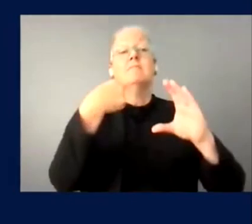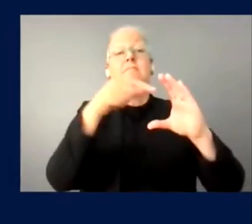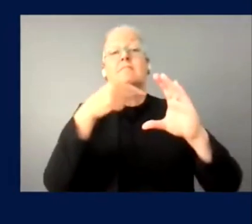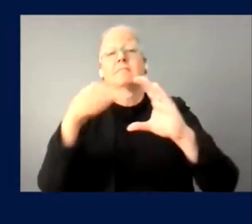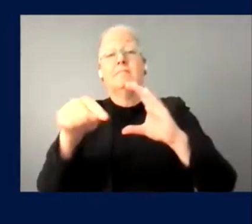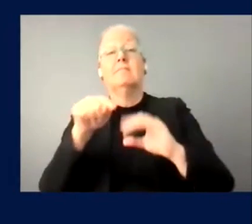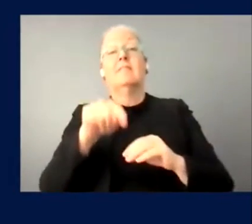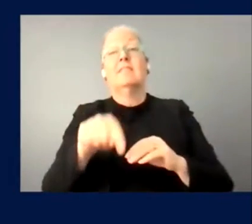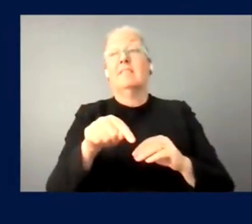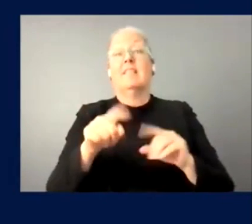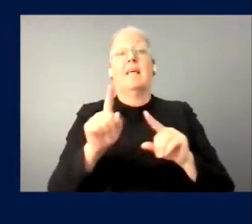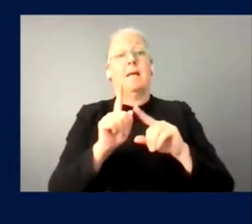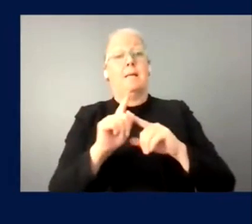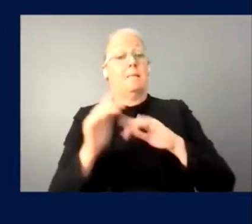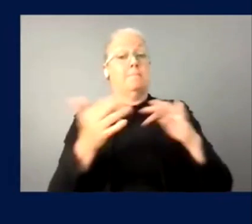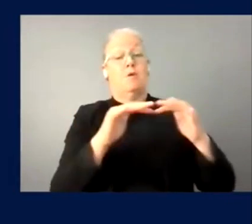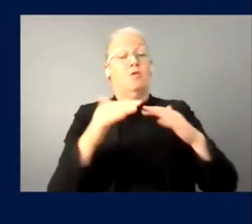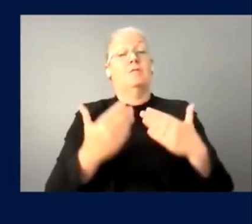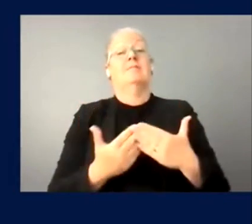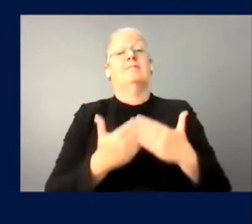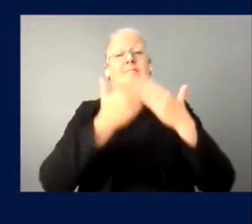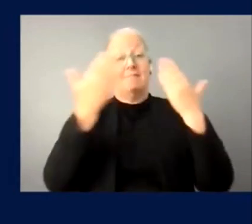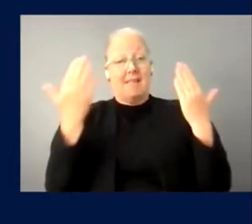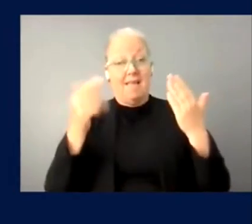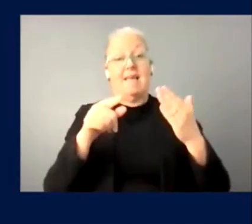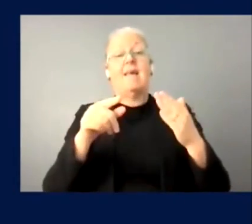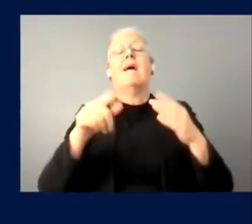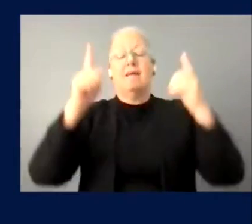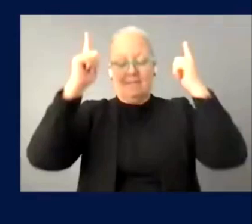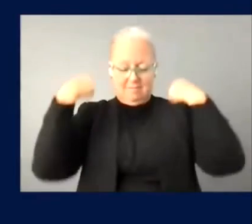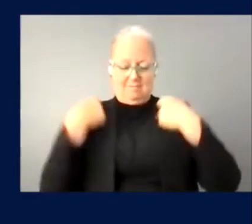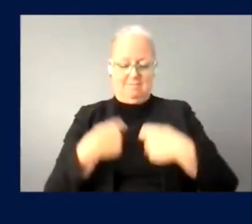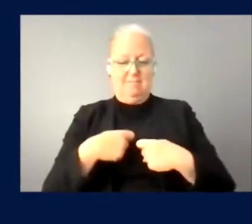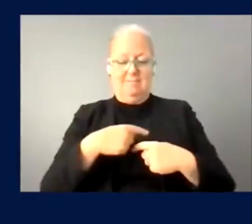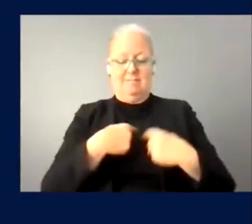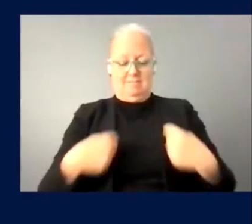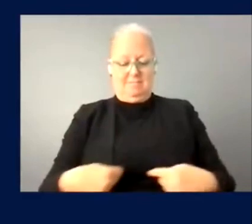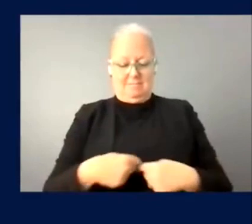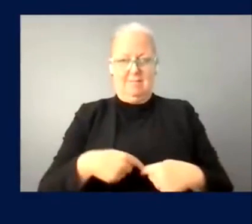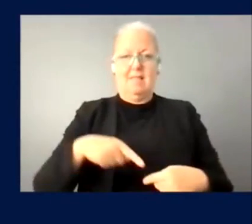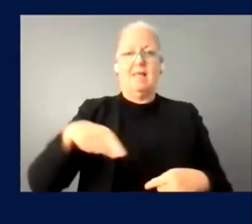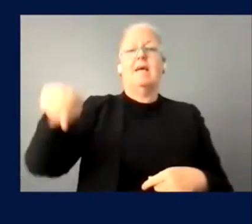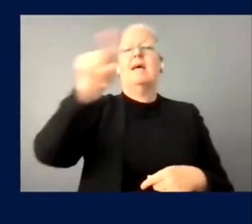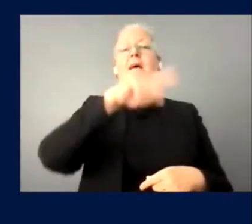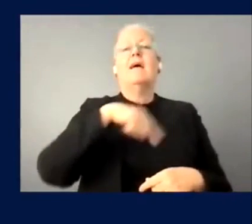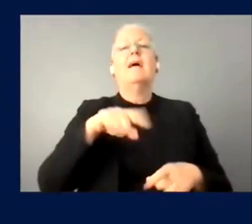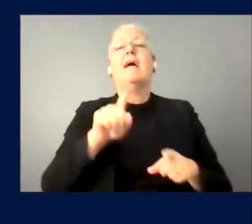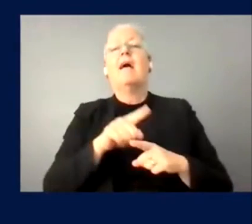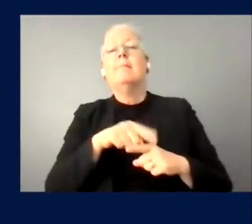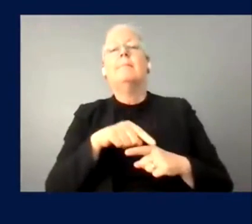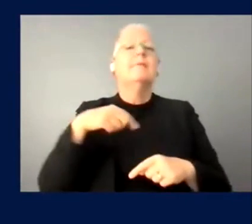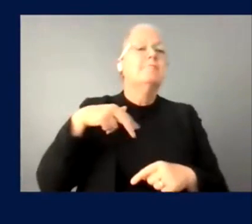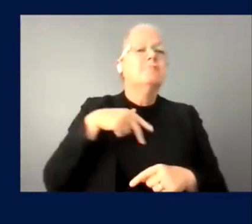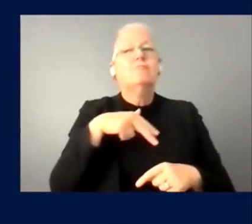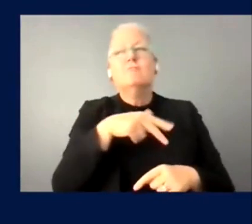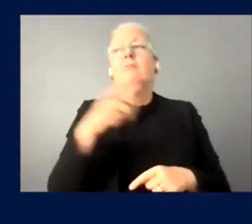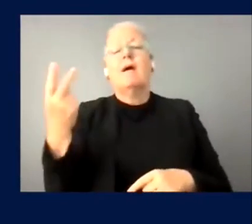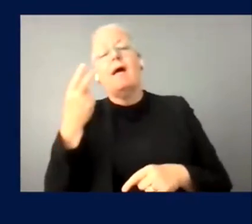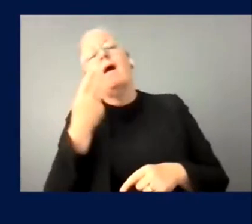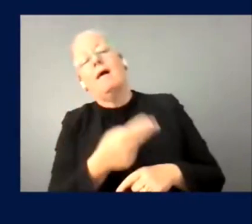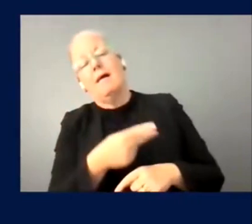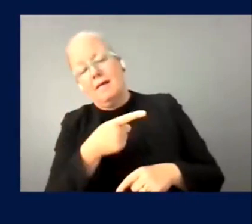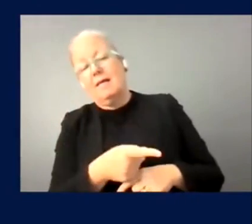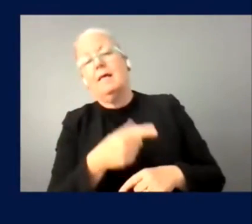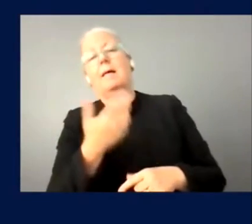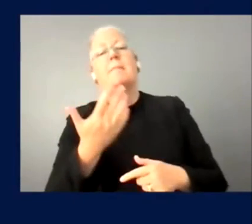of signify to staff and stewards and maybe to other fans attending that they might need a bit of extra time when